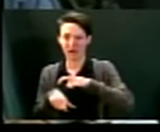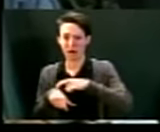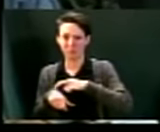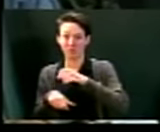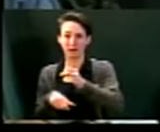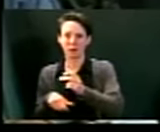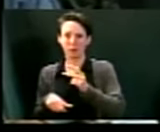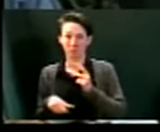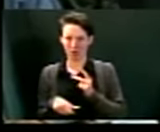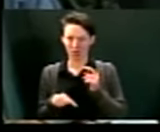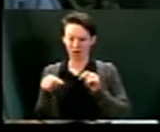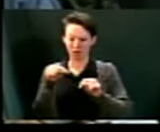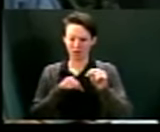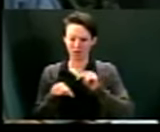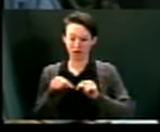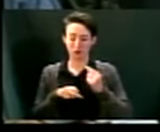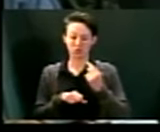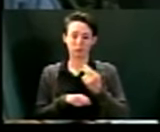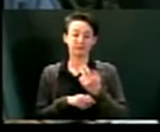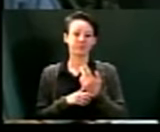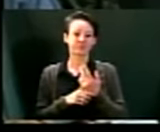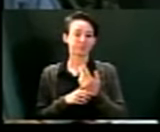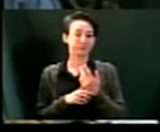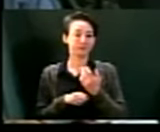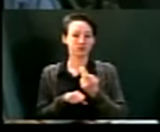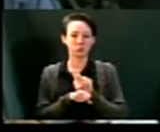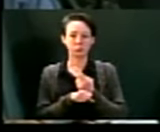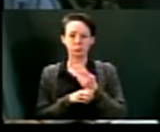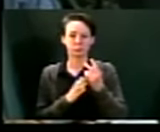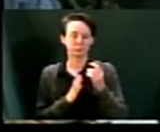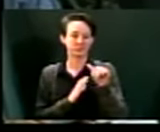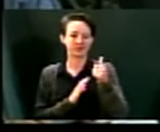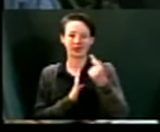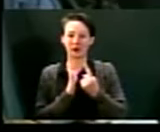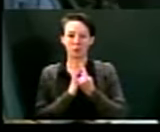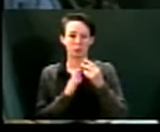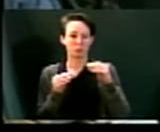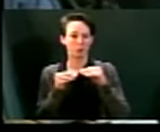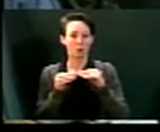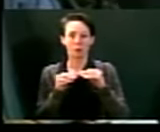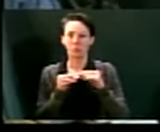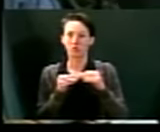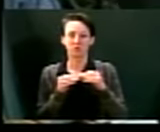and spend 10 more hours